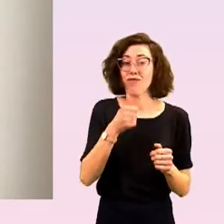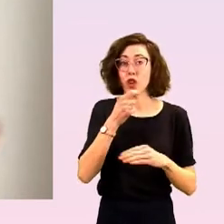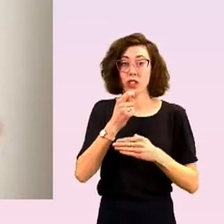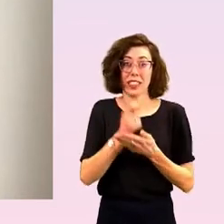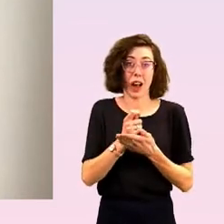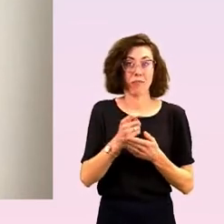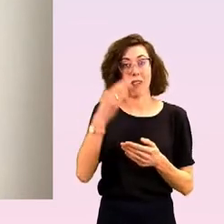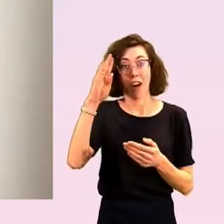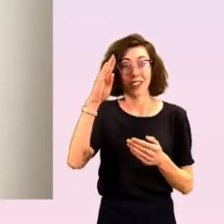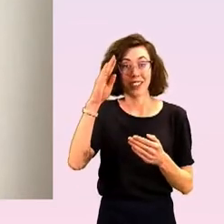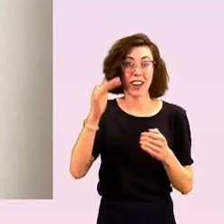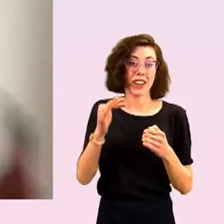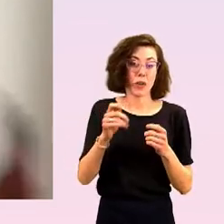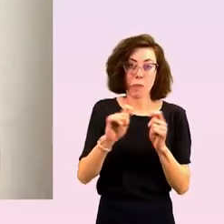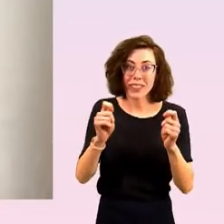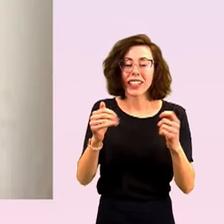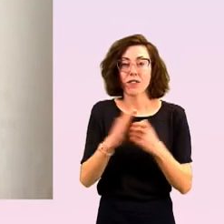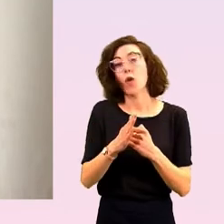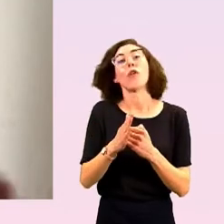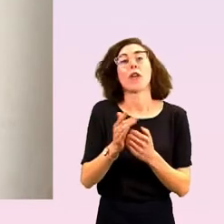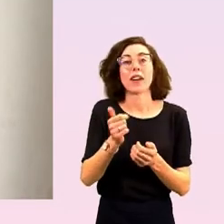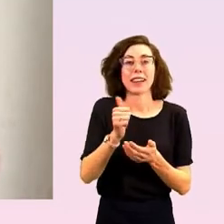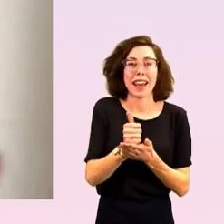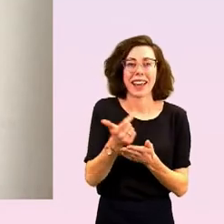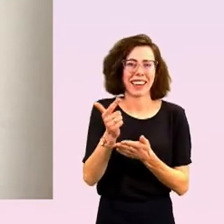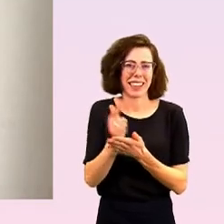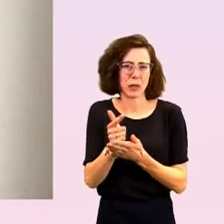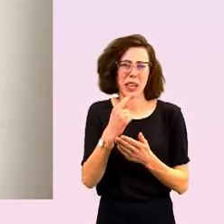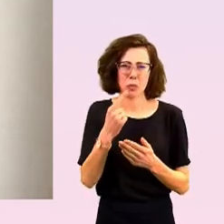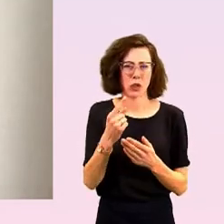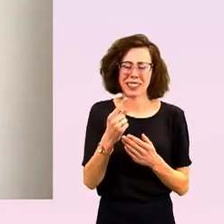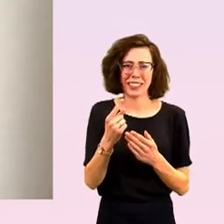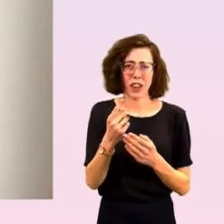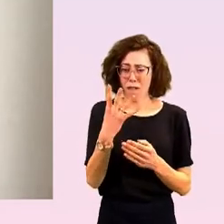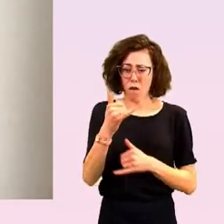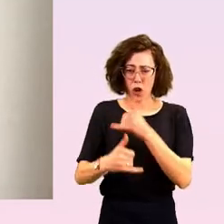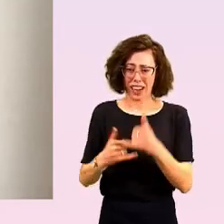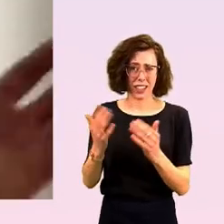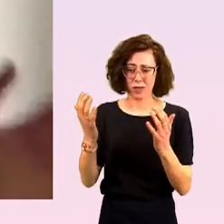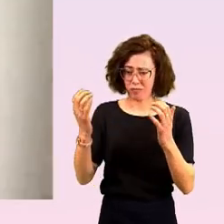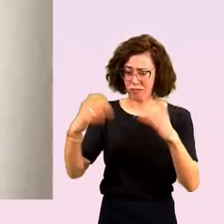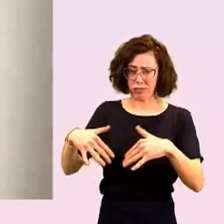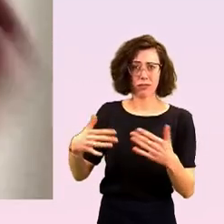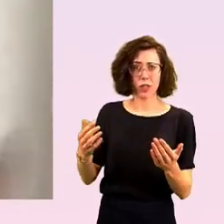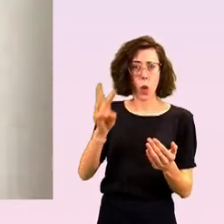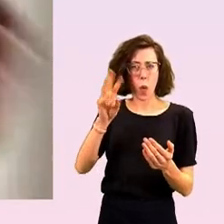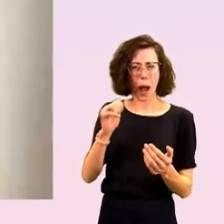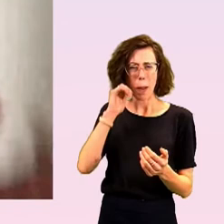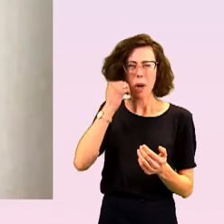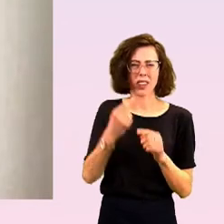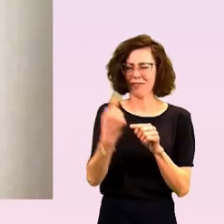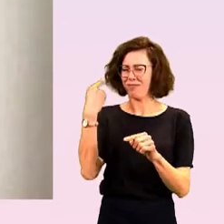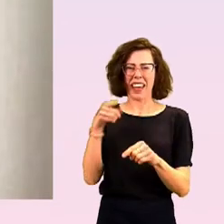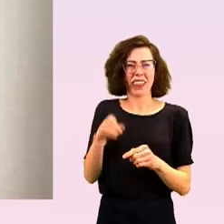and that folded after 4 years because of the very hostile social and economic climate at the time. And that sort of fed into